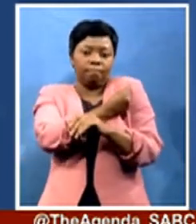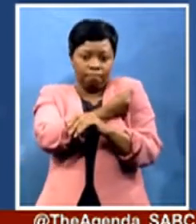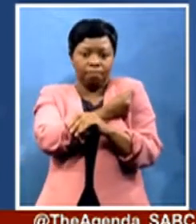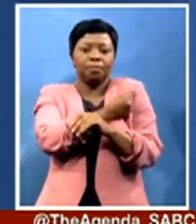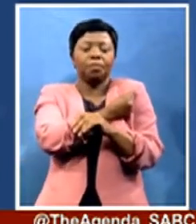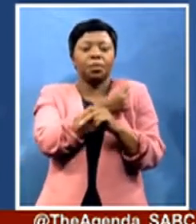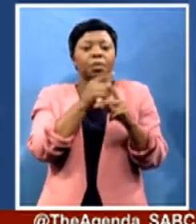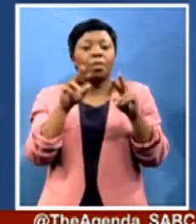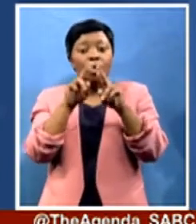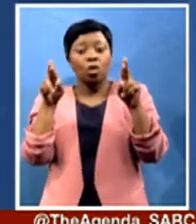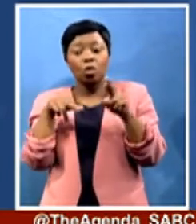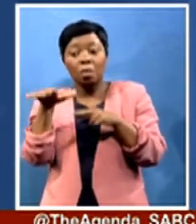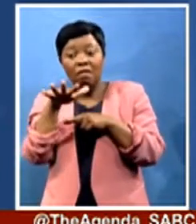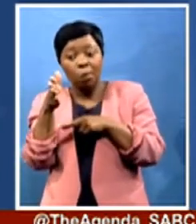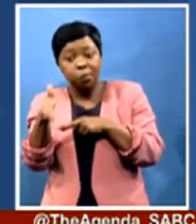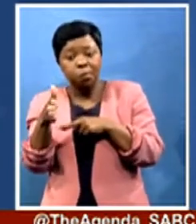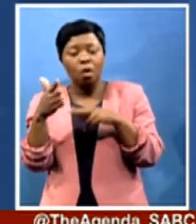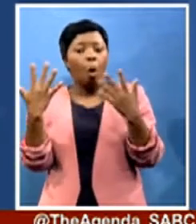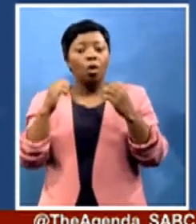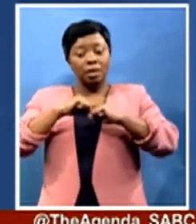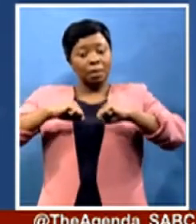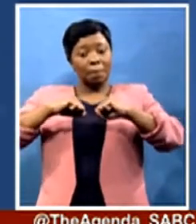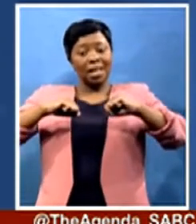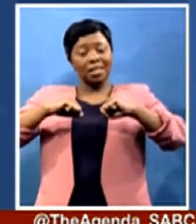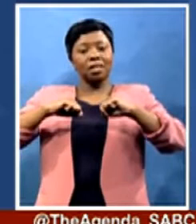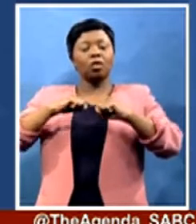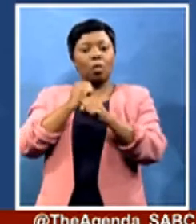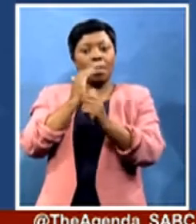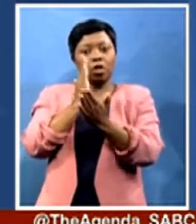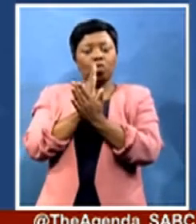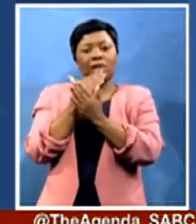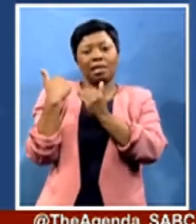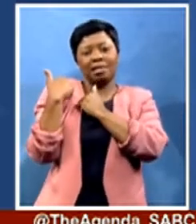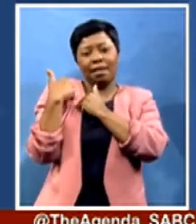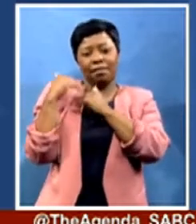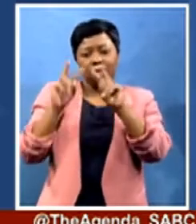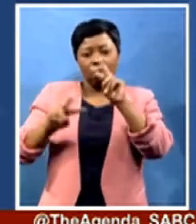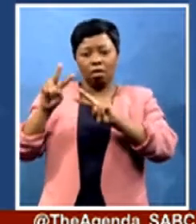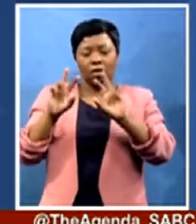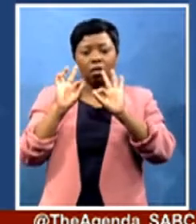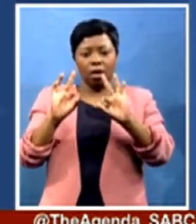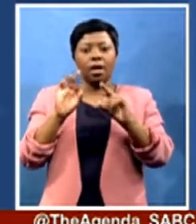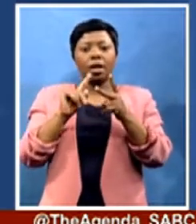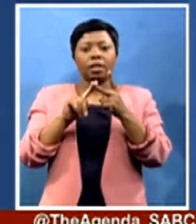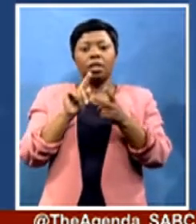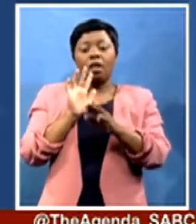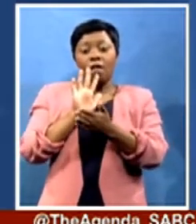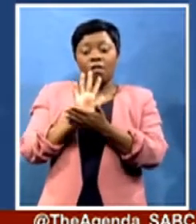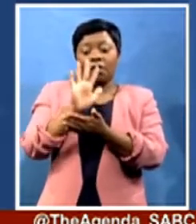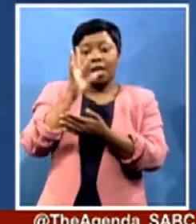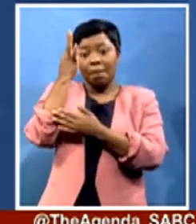to monitor safety and to do the observations for 15 minutes post-vaccination. But I think the potential